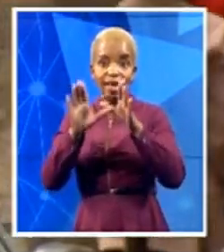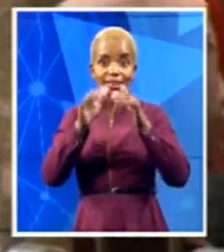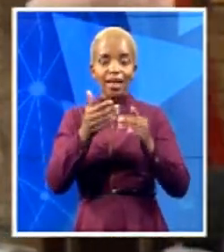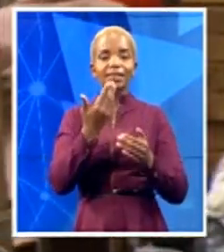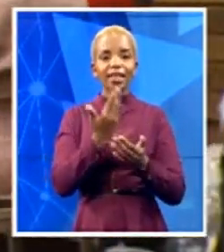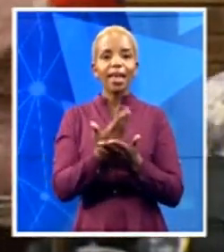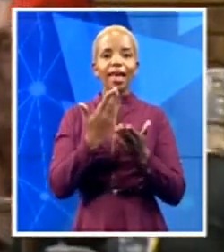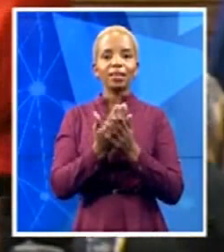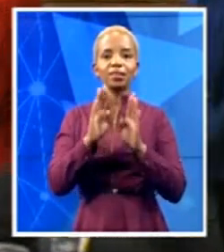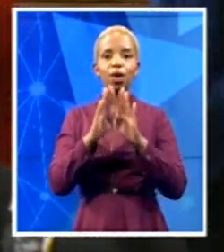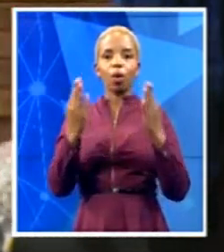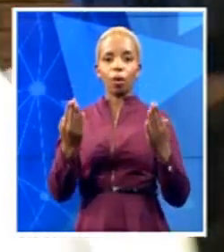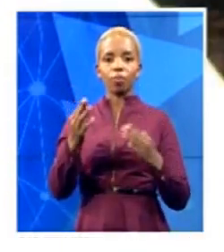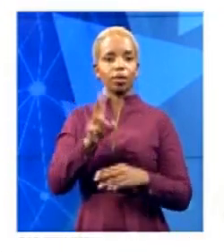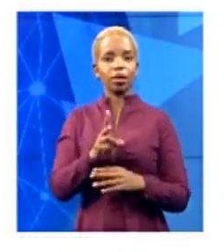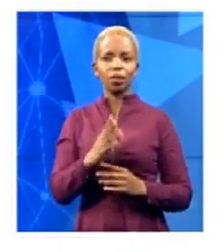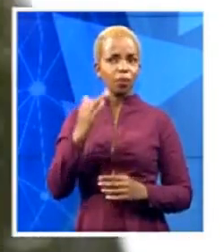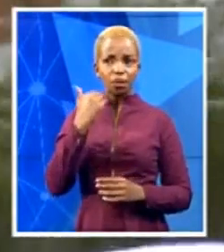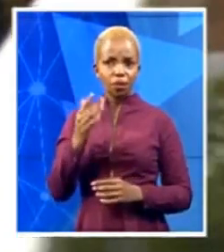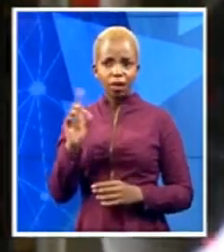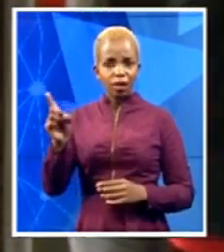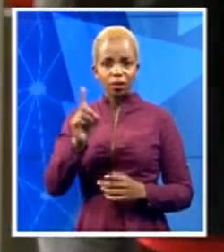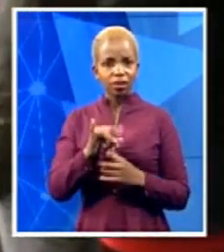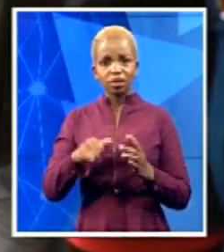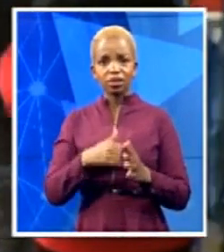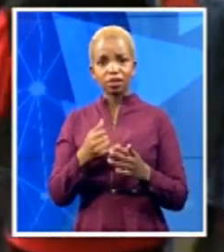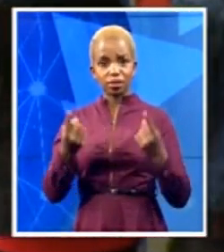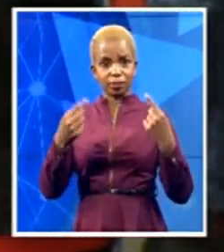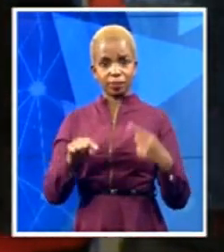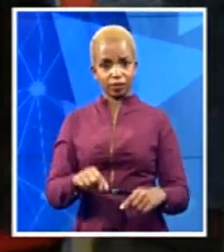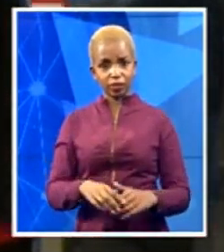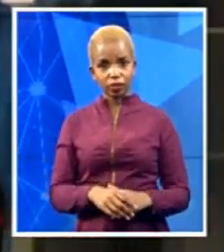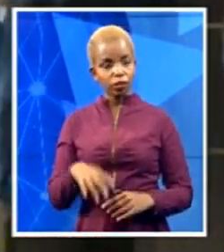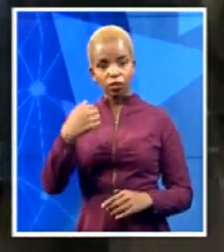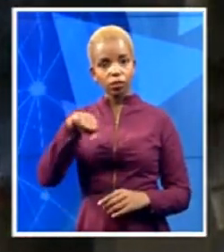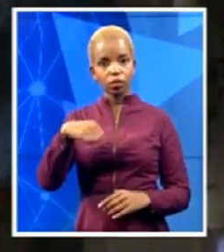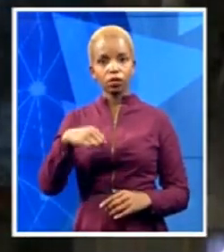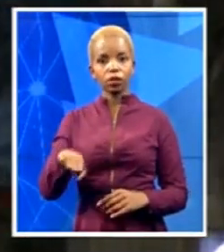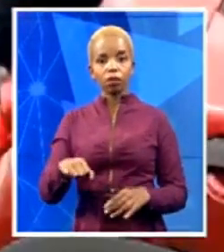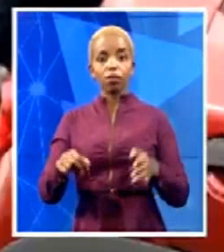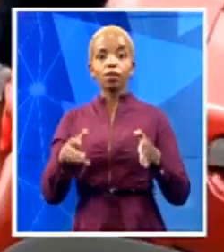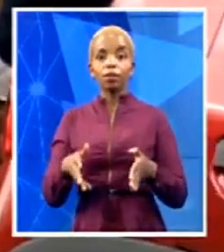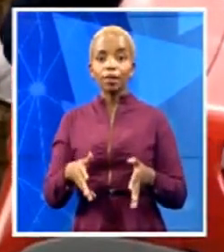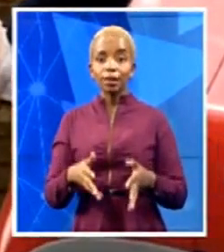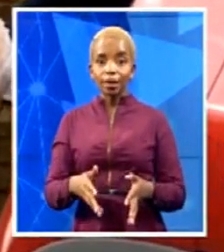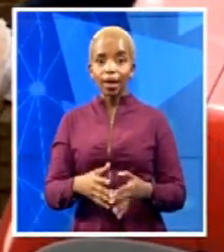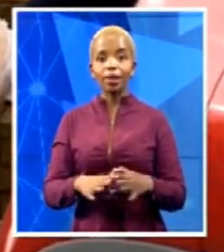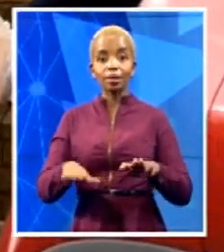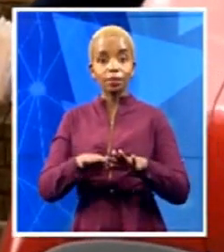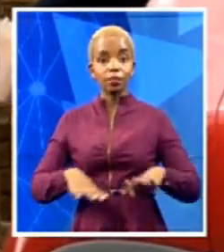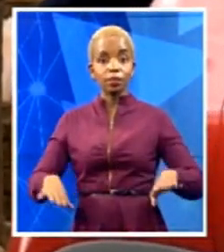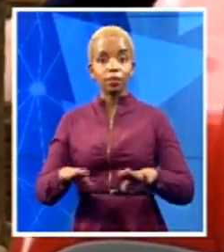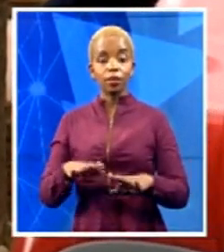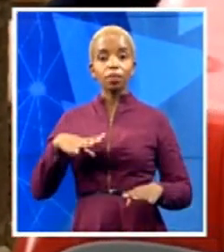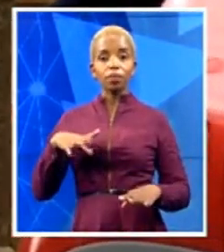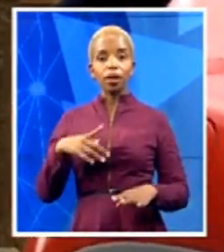to us, guys, have you thought about the sectors that I was referring to? Here is the sector, president, fast food outlet. Let's look here. We think we can do this and do this